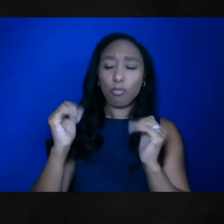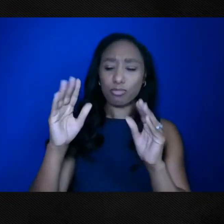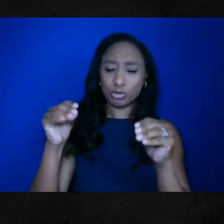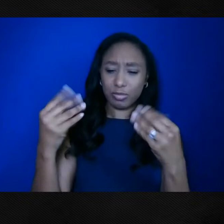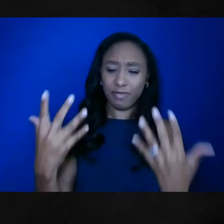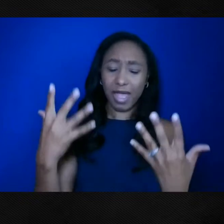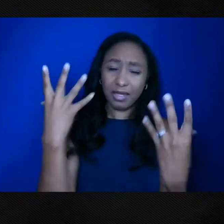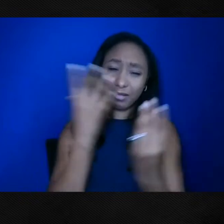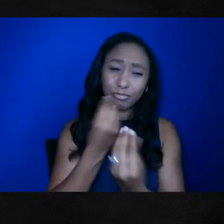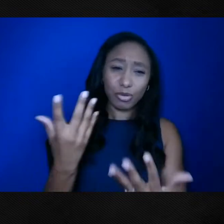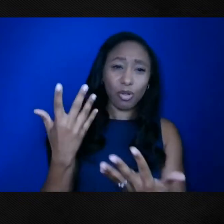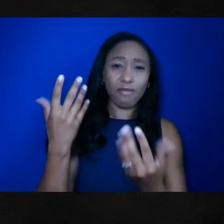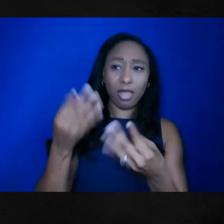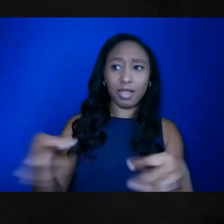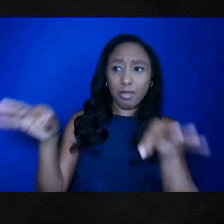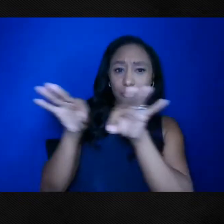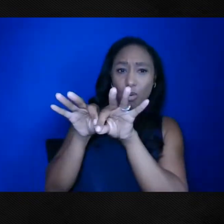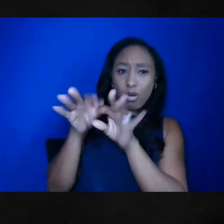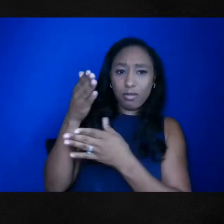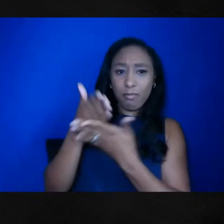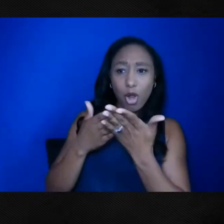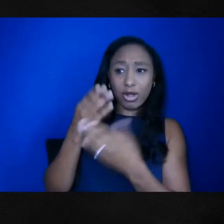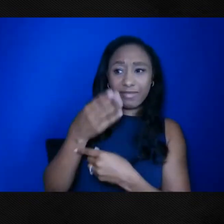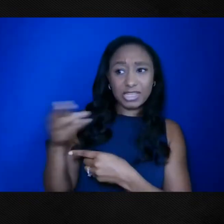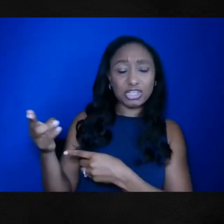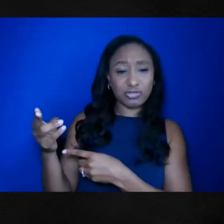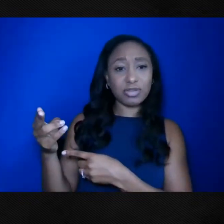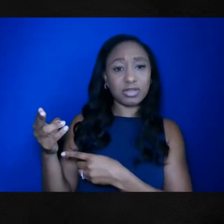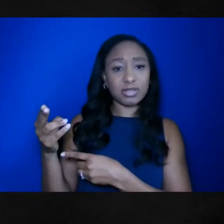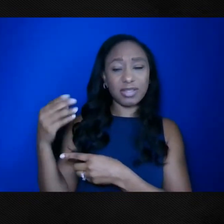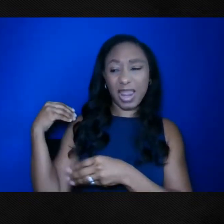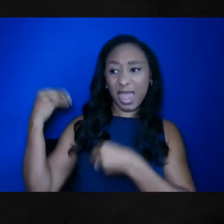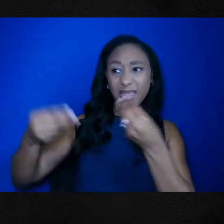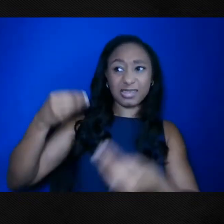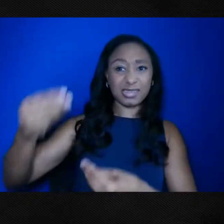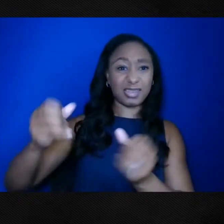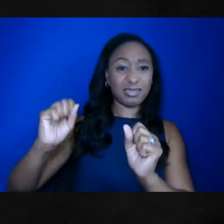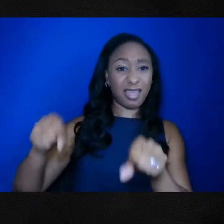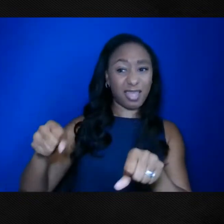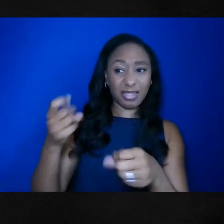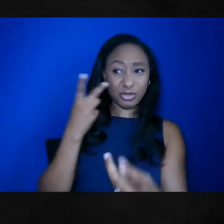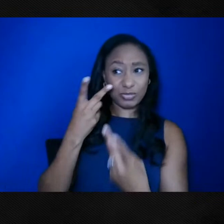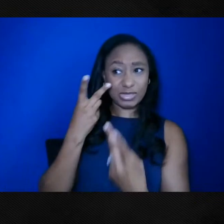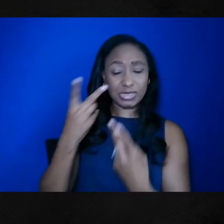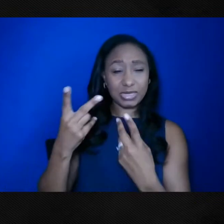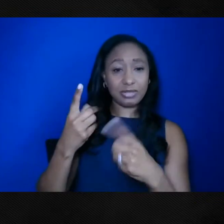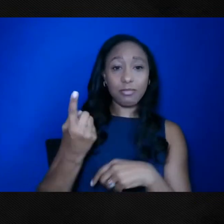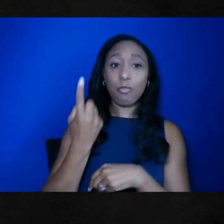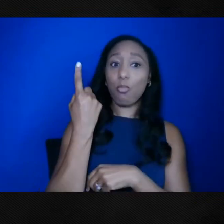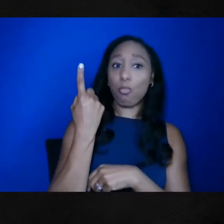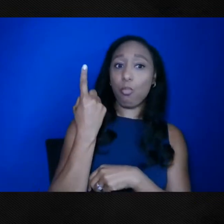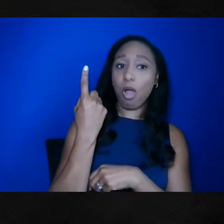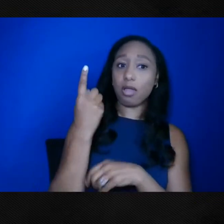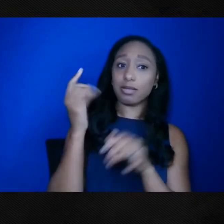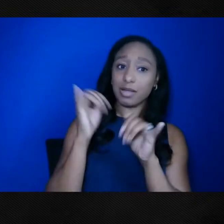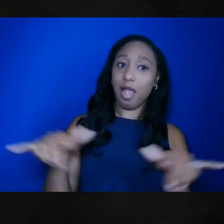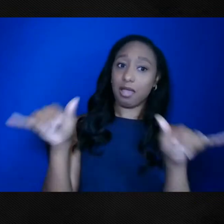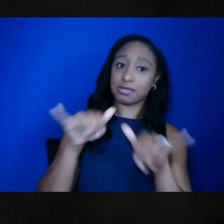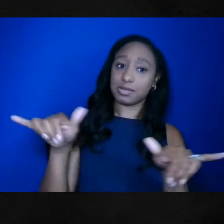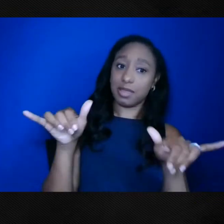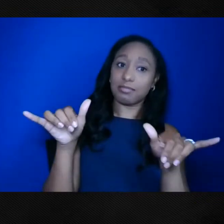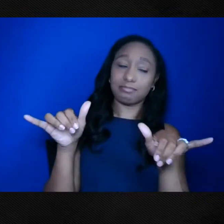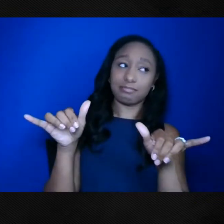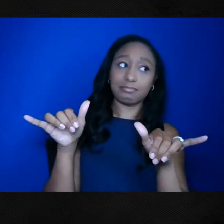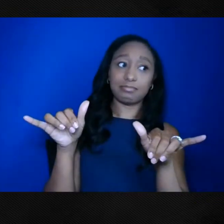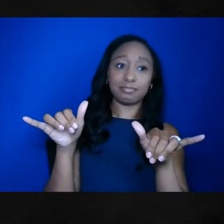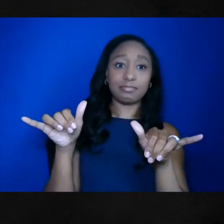the 2026 anniversary that could lead into the 400th. One constant in these examples is Maryland's